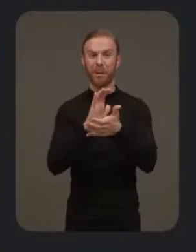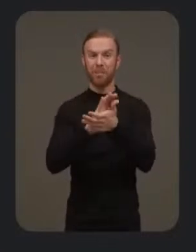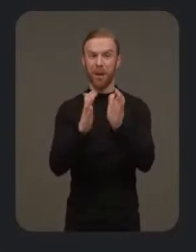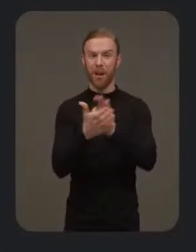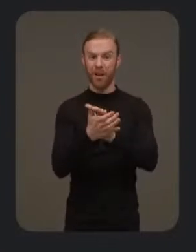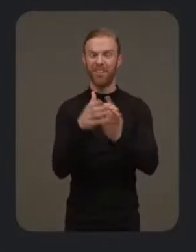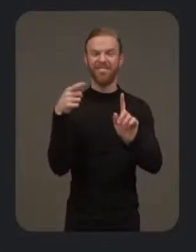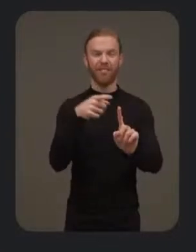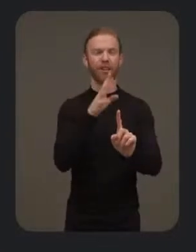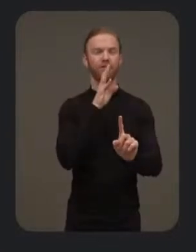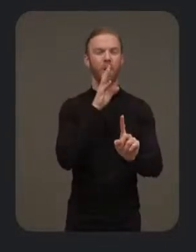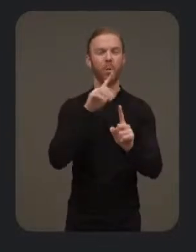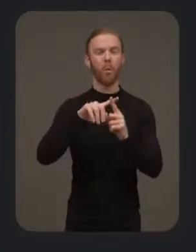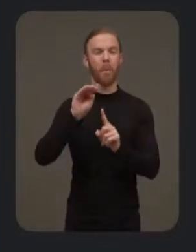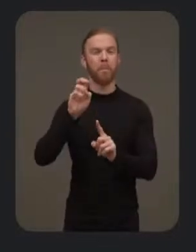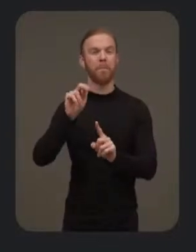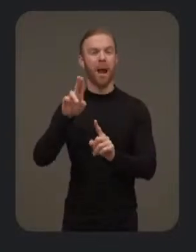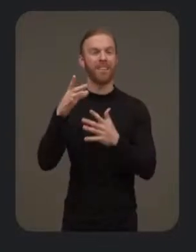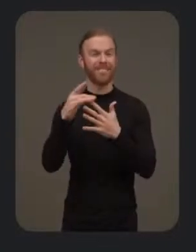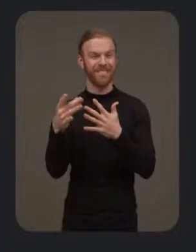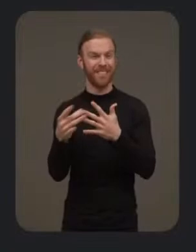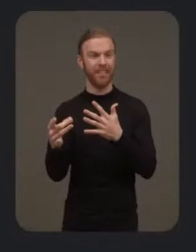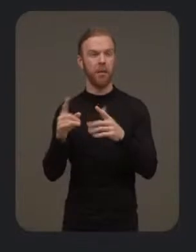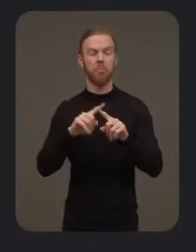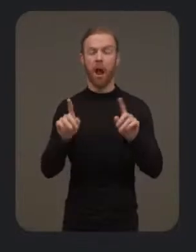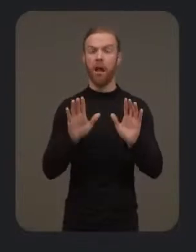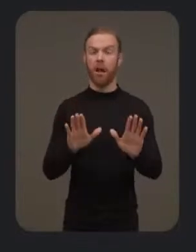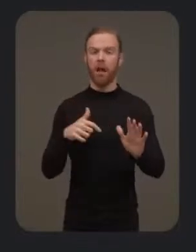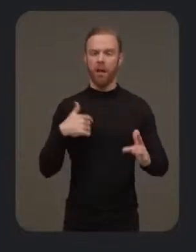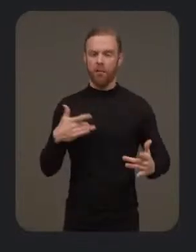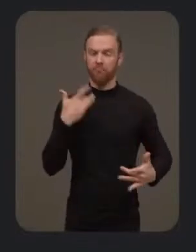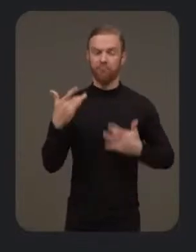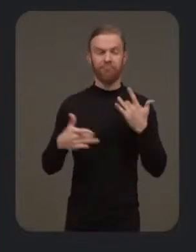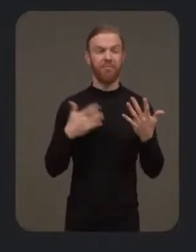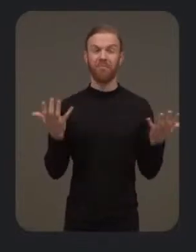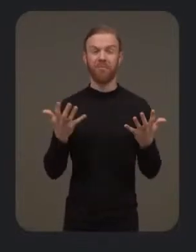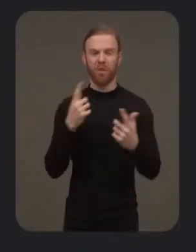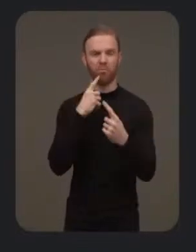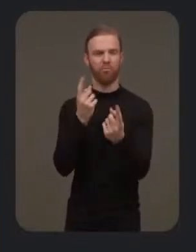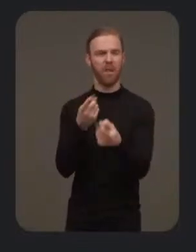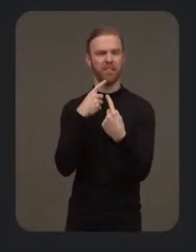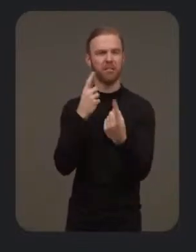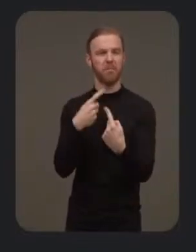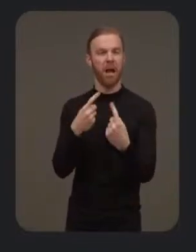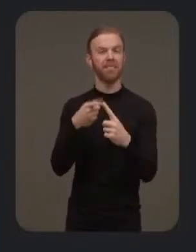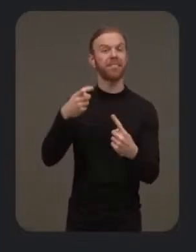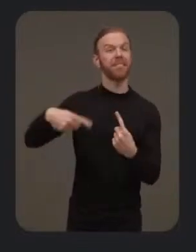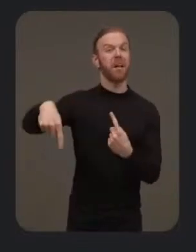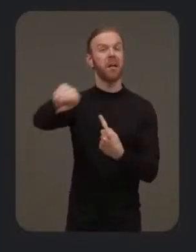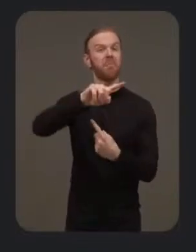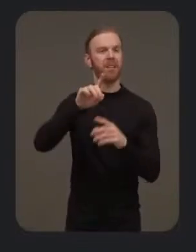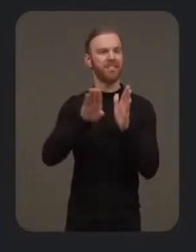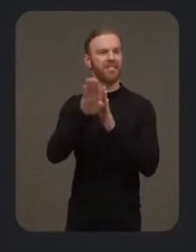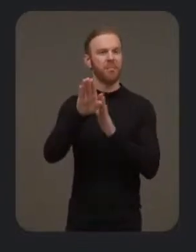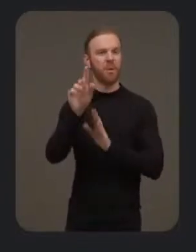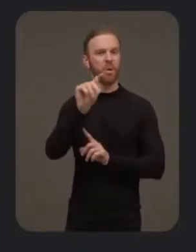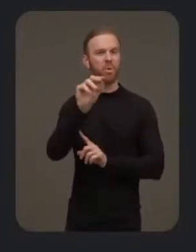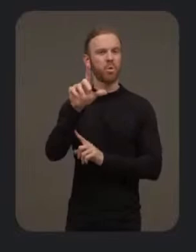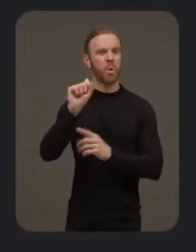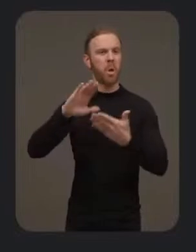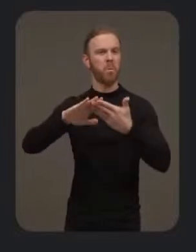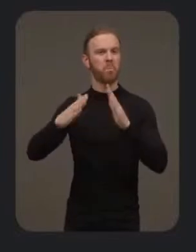their Talk to Menu feature. But I'm most excited about the response we've gotten from the developer tools